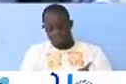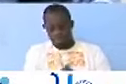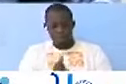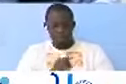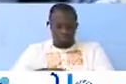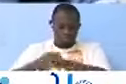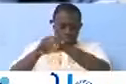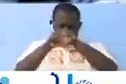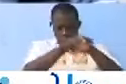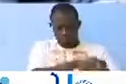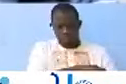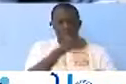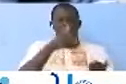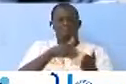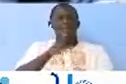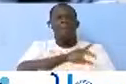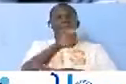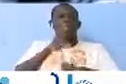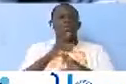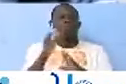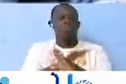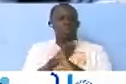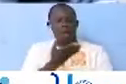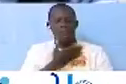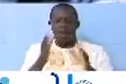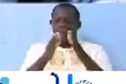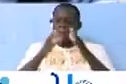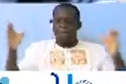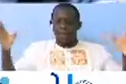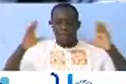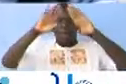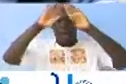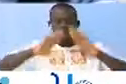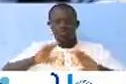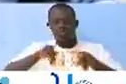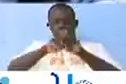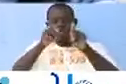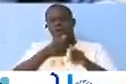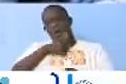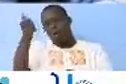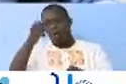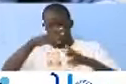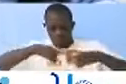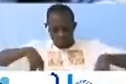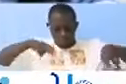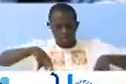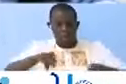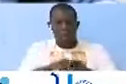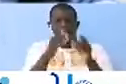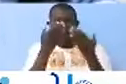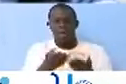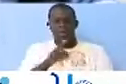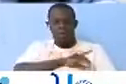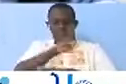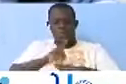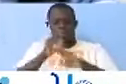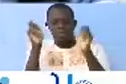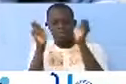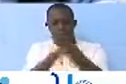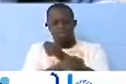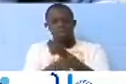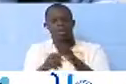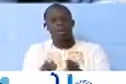a place where there is a big parlor with all the rooms. It is nowadays that the place has been